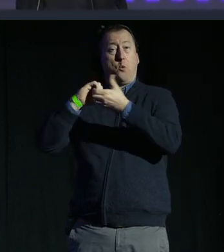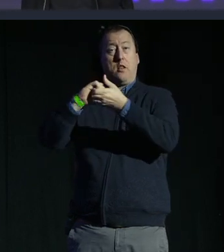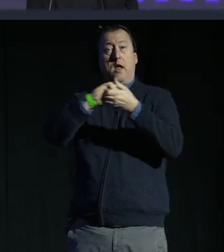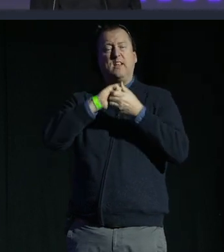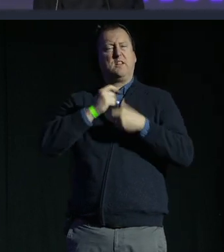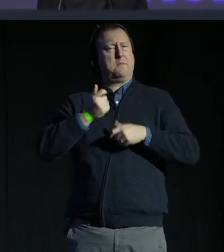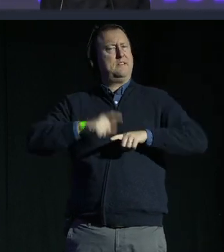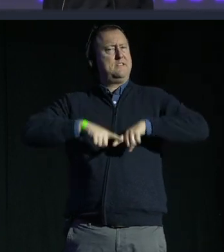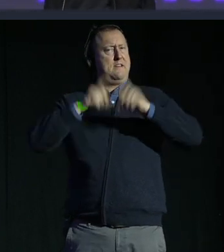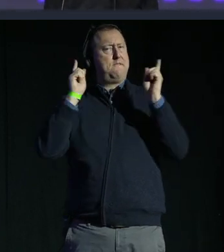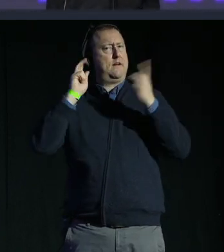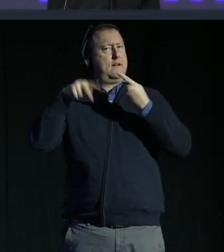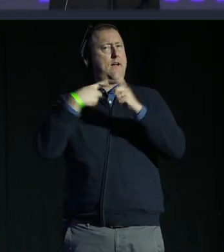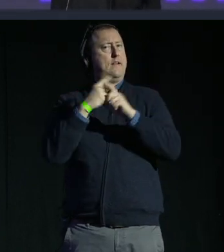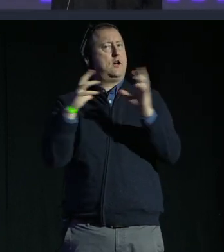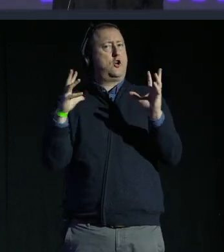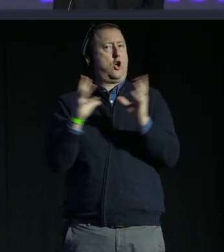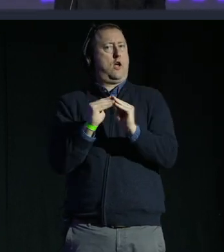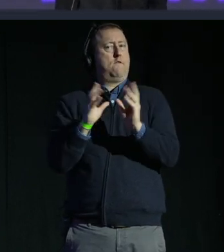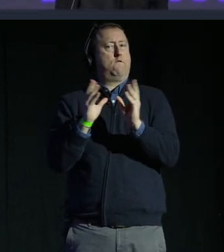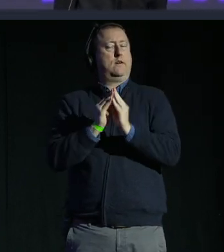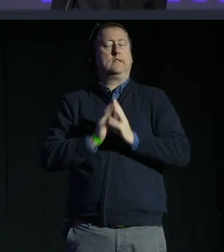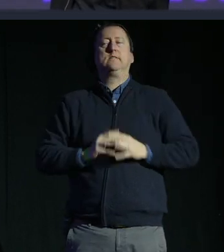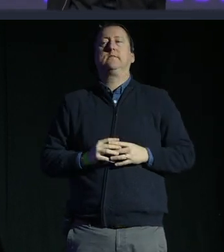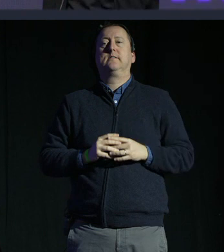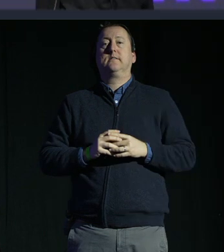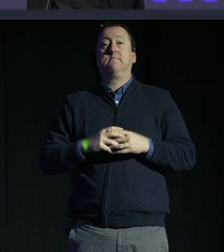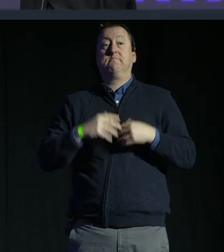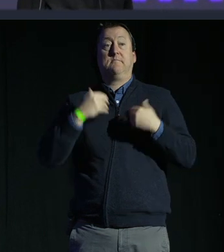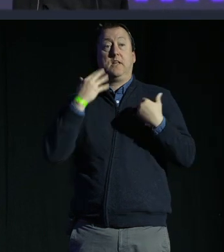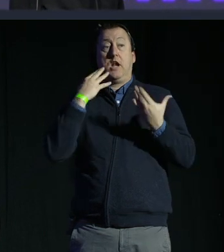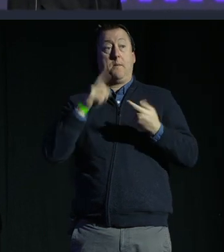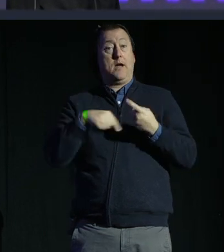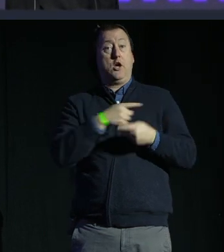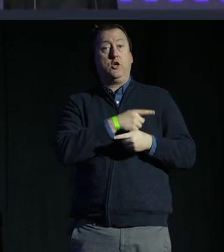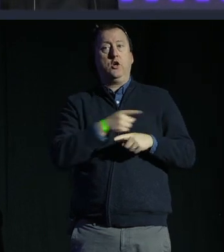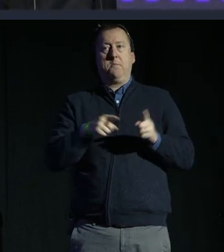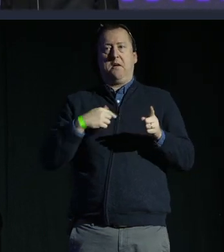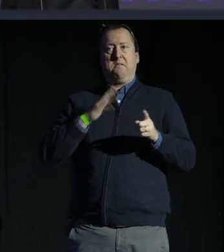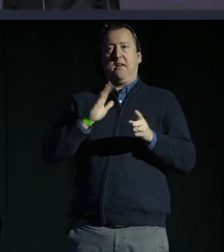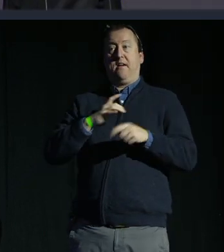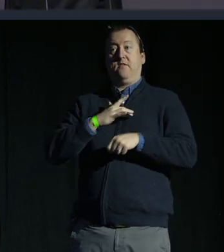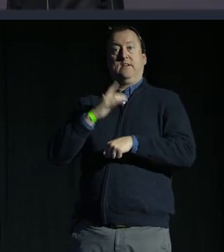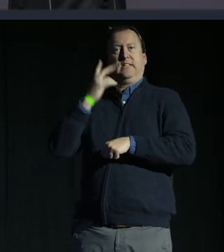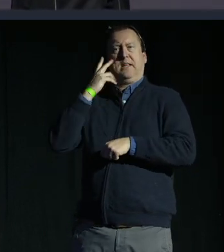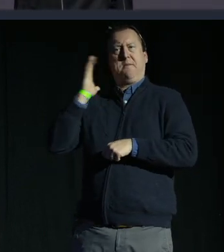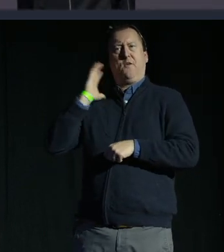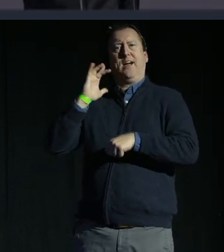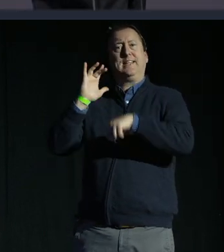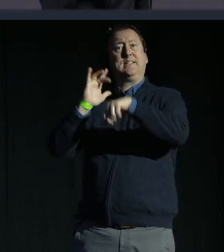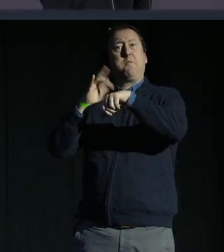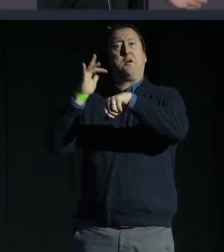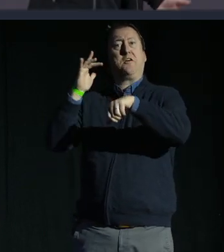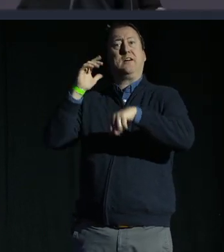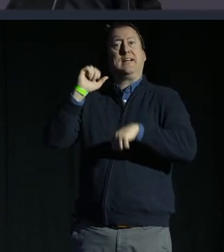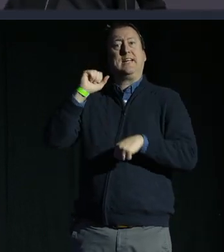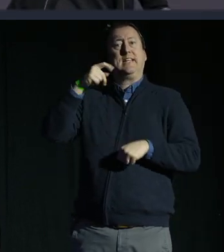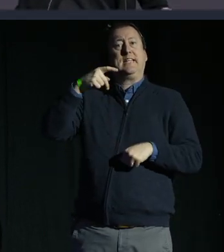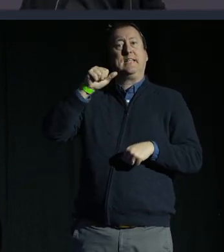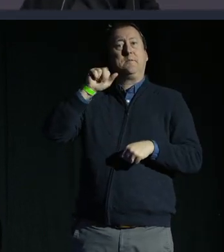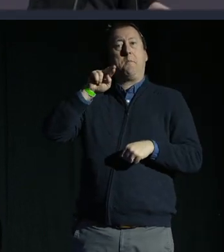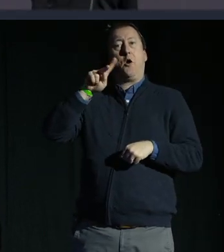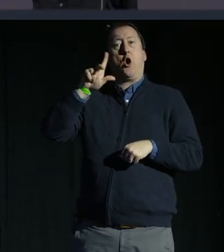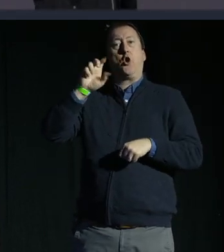industry conference. I don't know about you, but I have never been to a conference before with a sparkle station. I don't see anyone